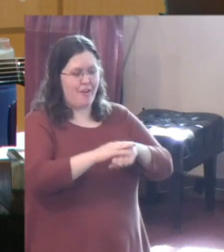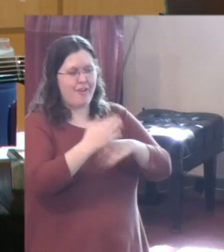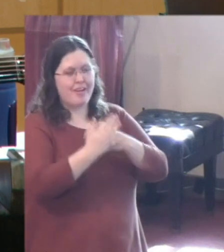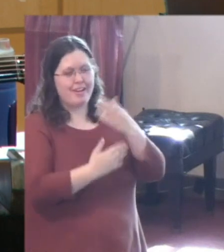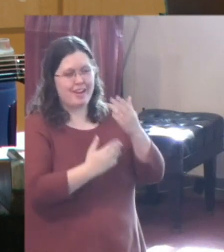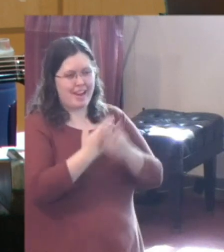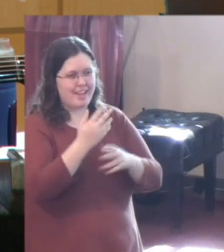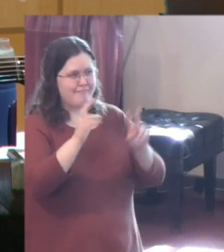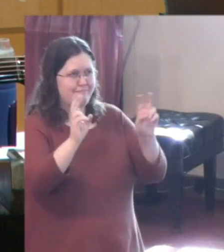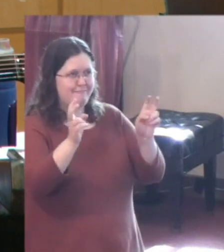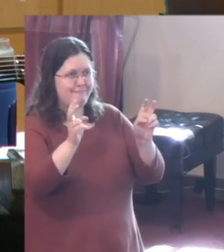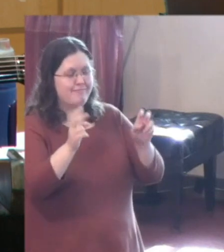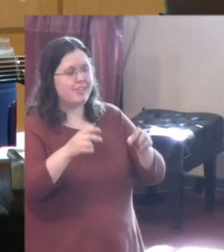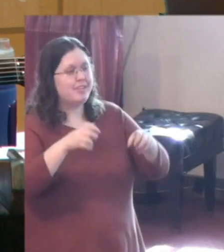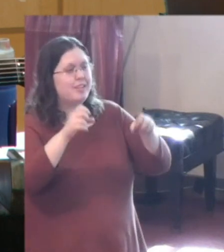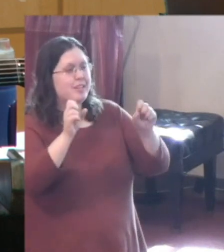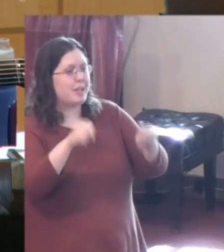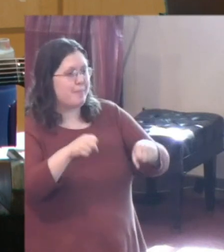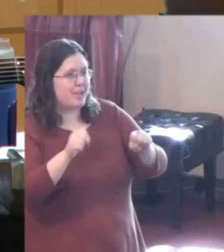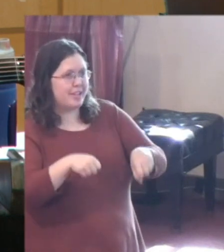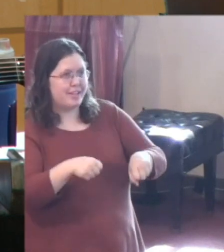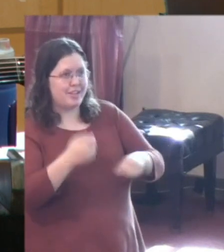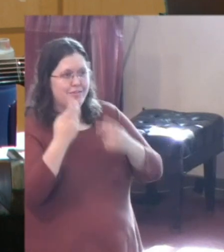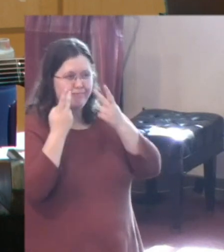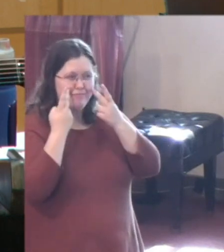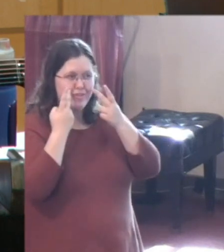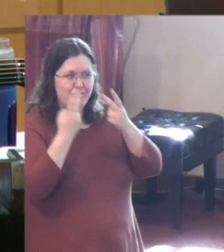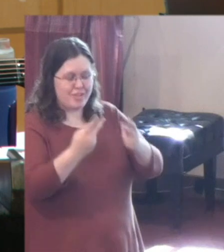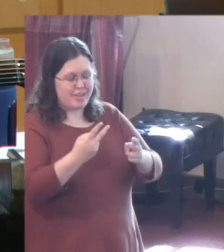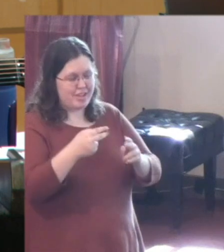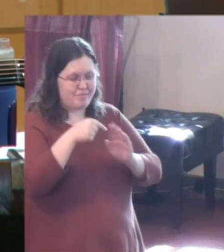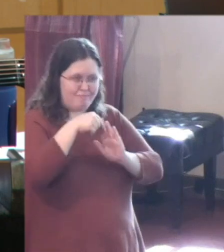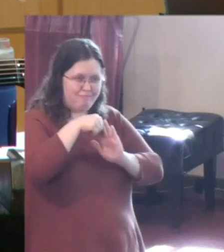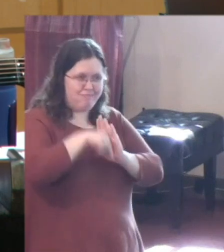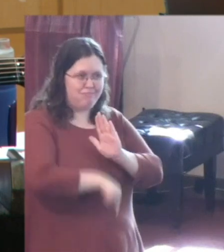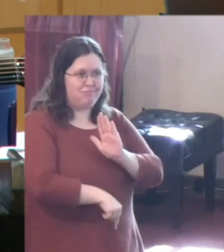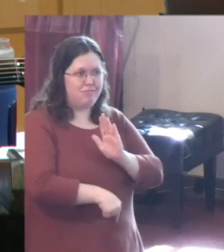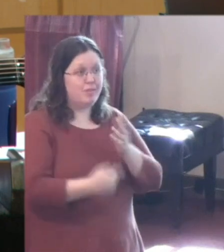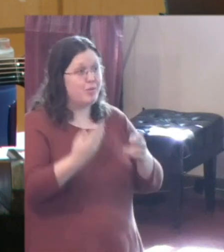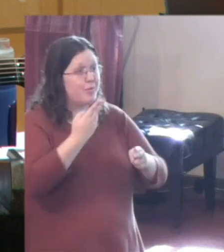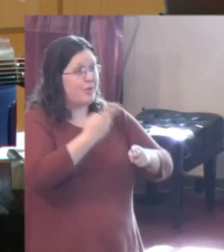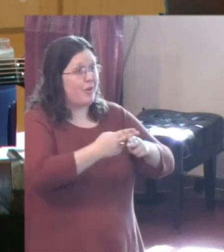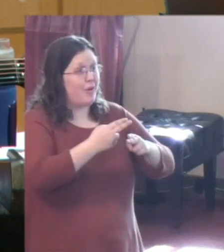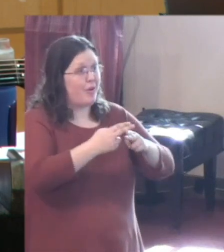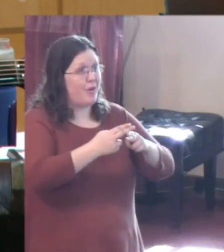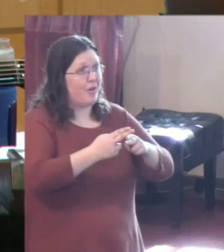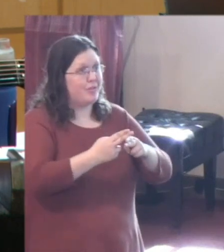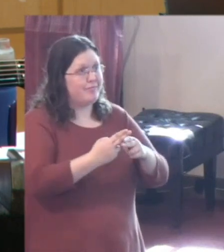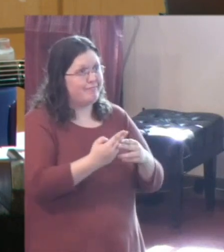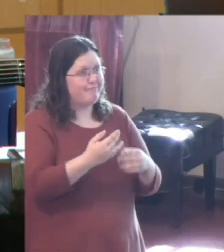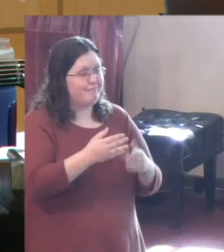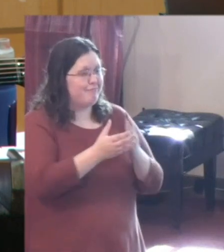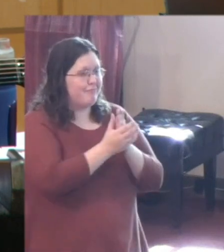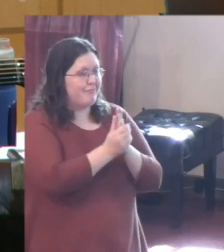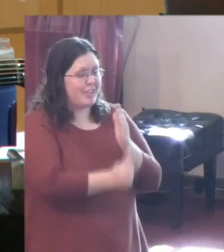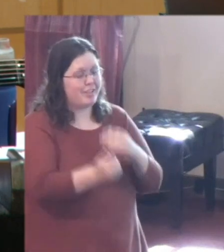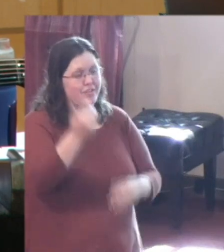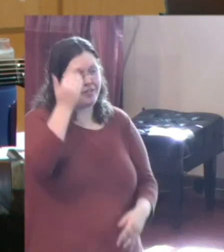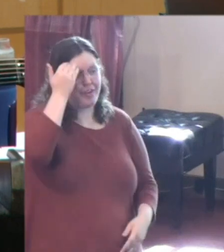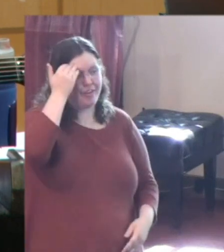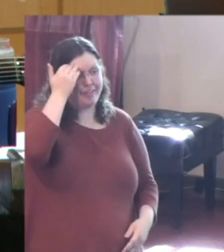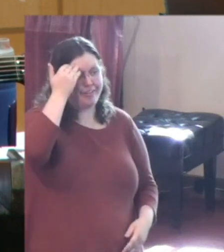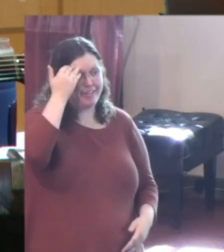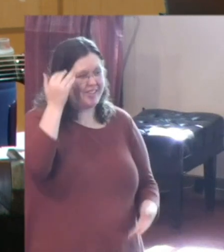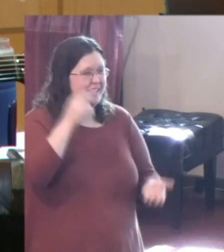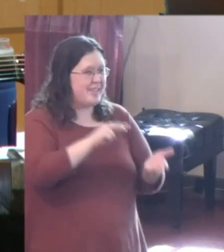the ability to see beyond the surface, perhaps what's called the gift of knowledge. In other words,